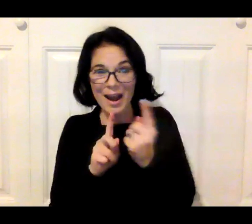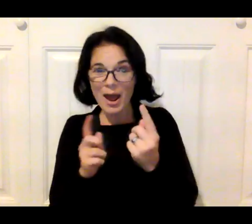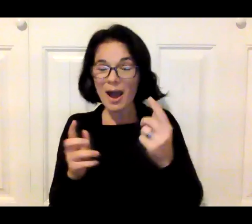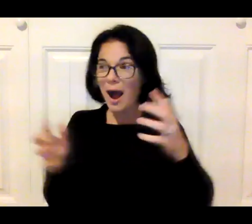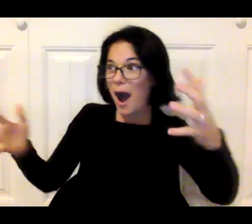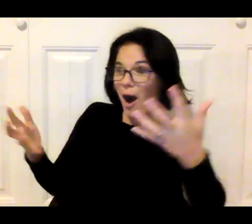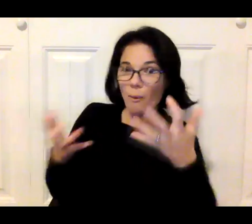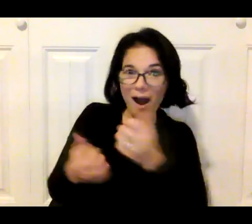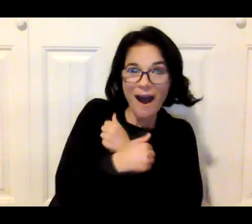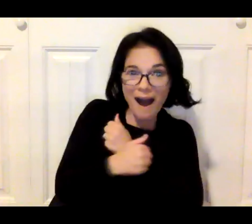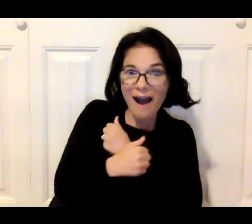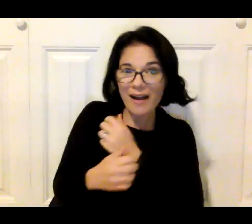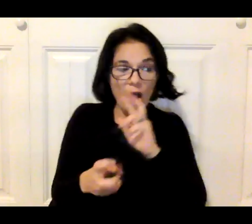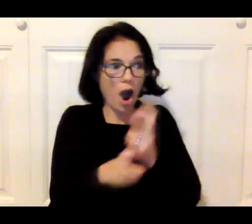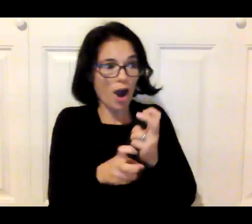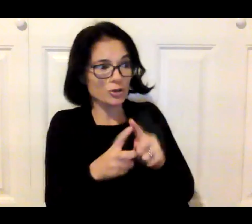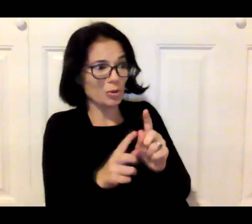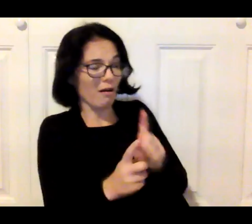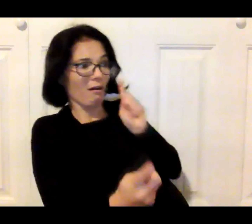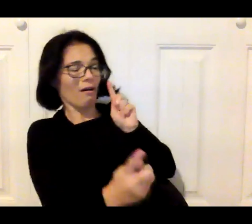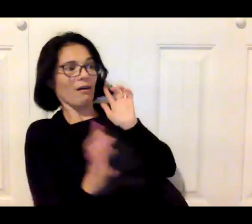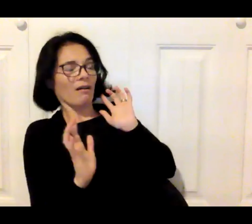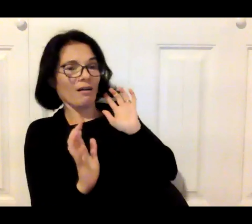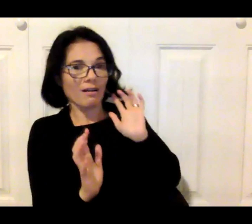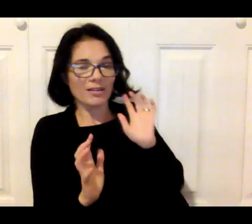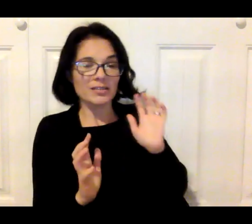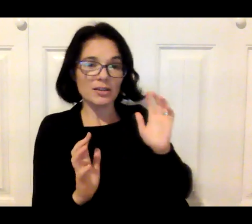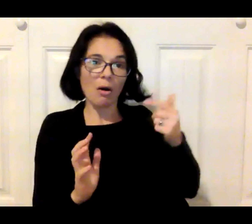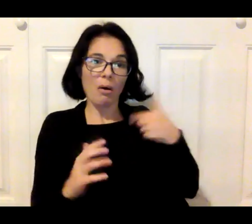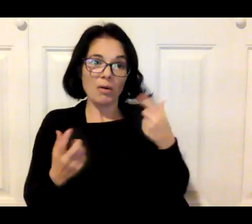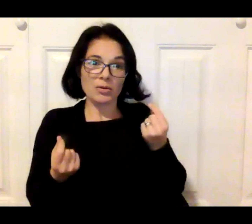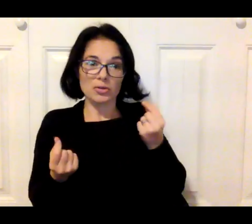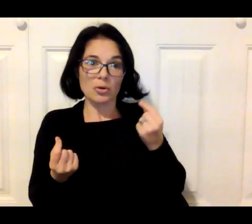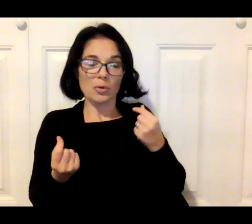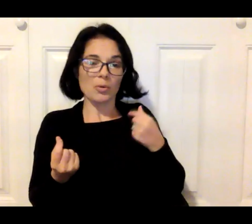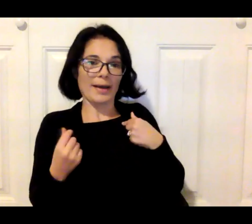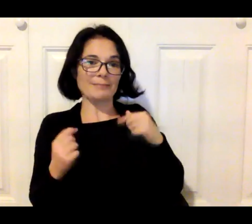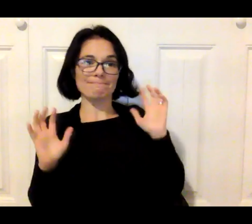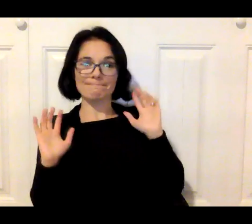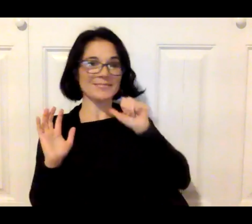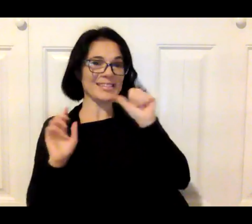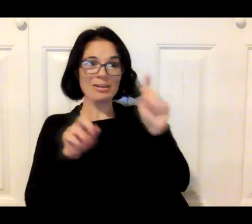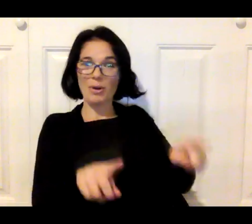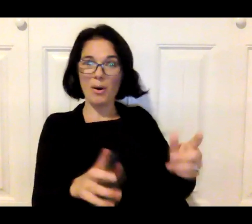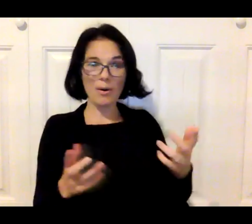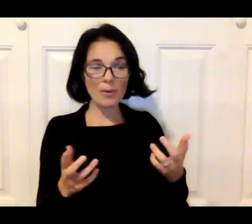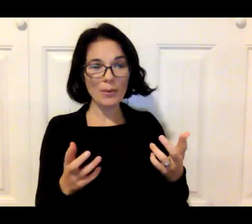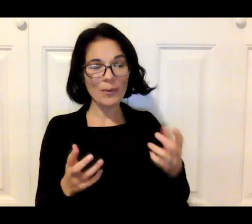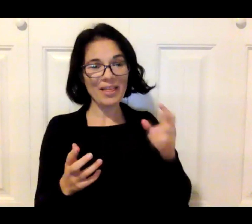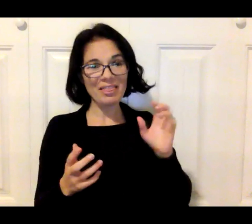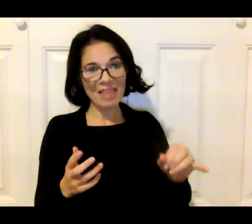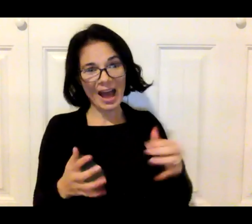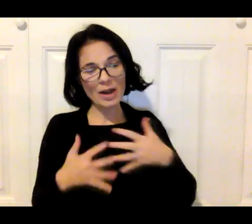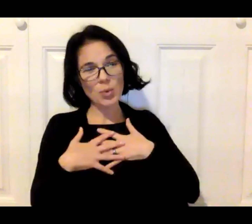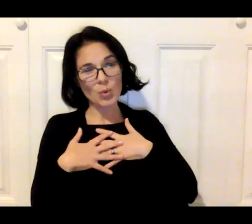do that. But, for myself, my decision was not to go to some of these events, which I took a hit on,